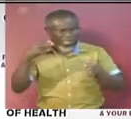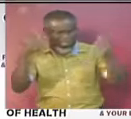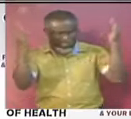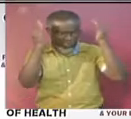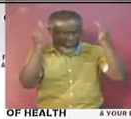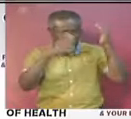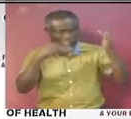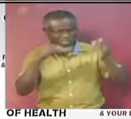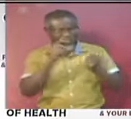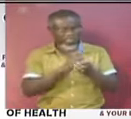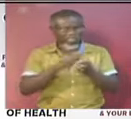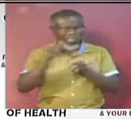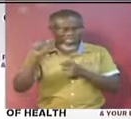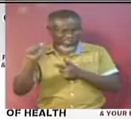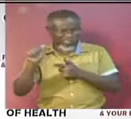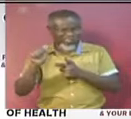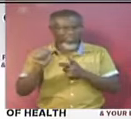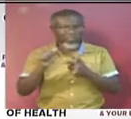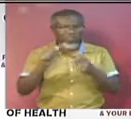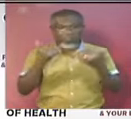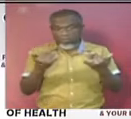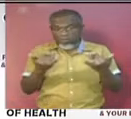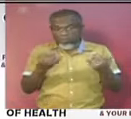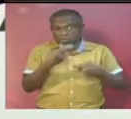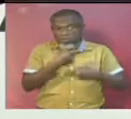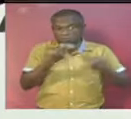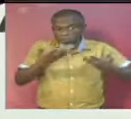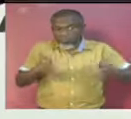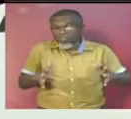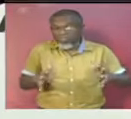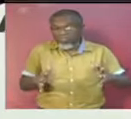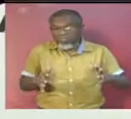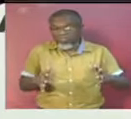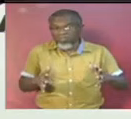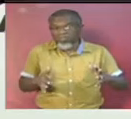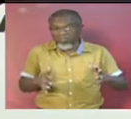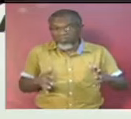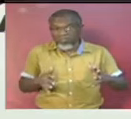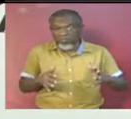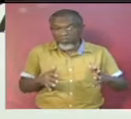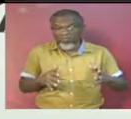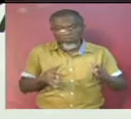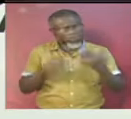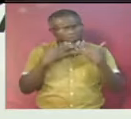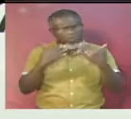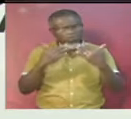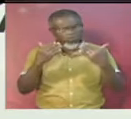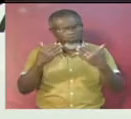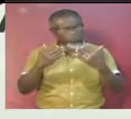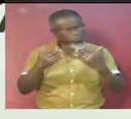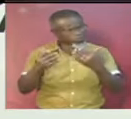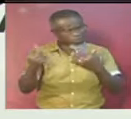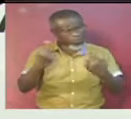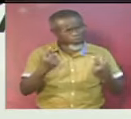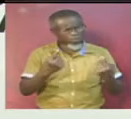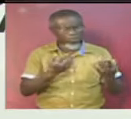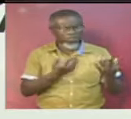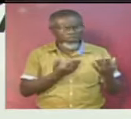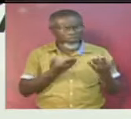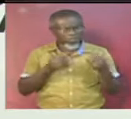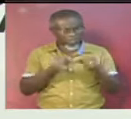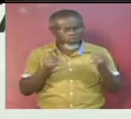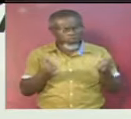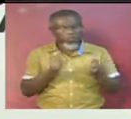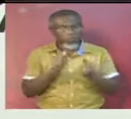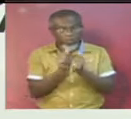Alexander. Ladies and gentlemen, we have come to the end of today's media conference. Thank you for sharing your time with us. Please